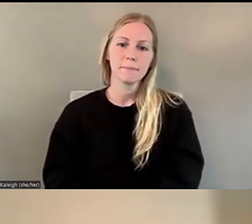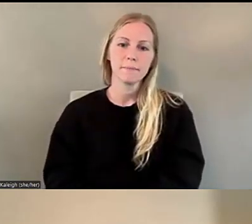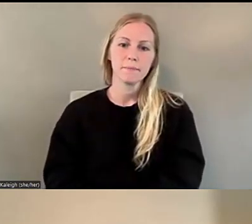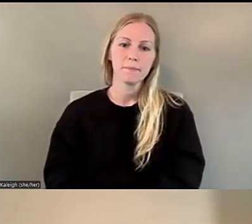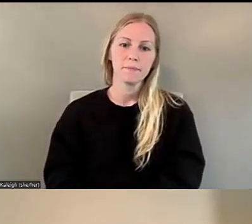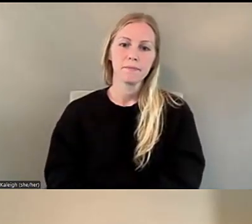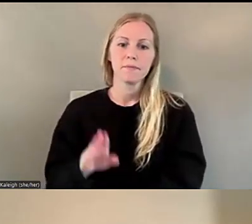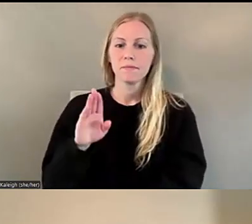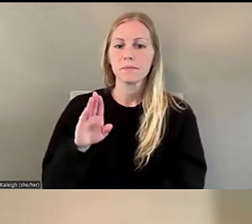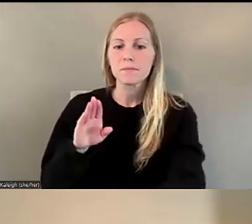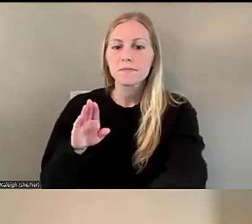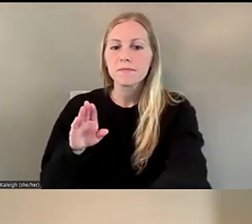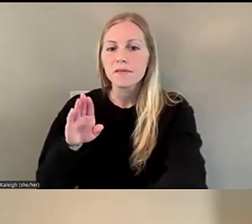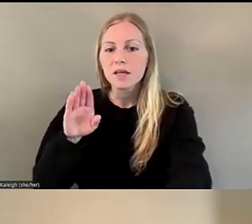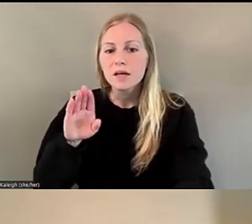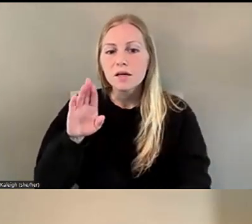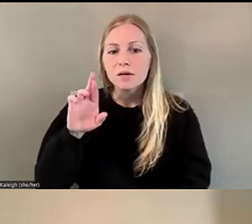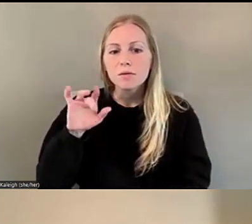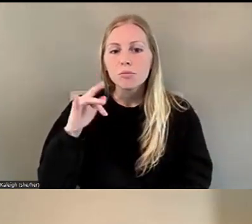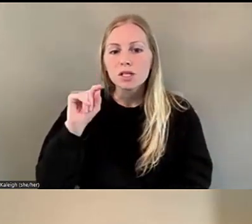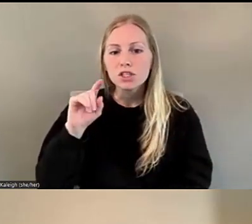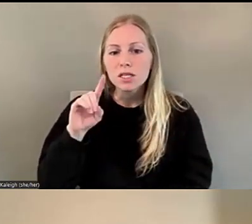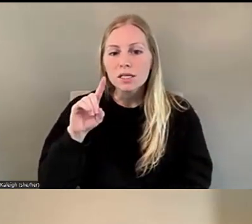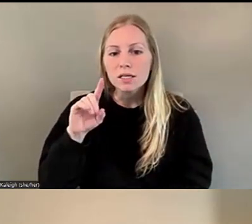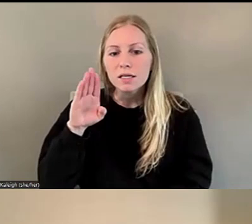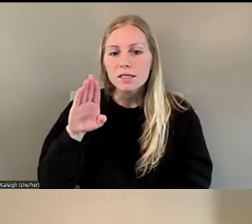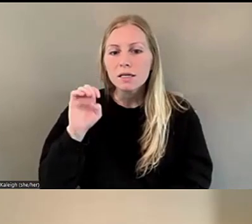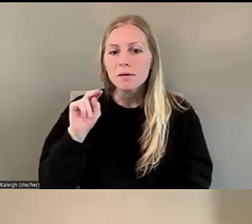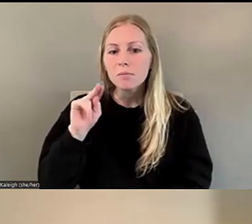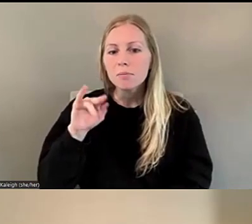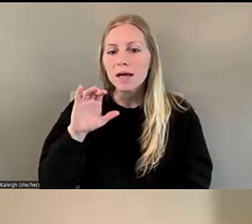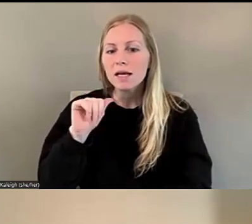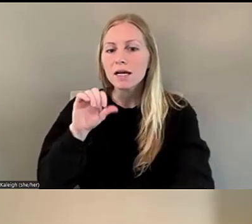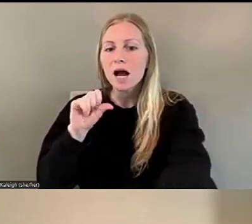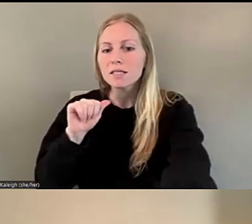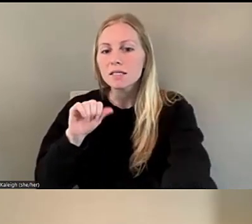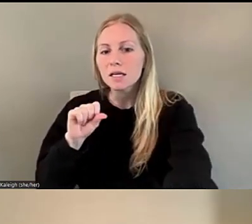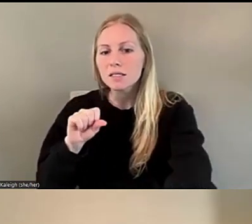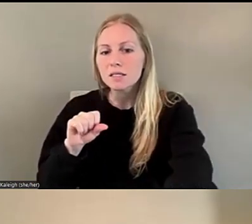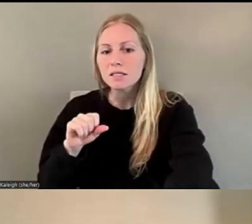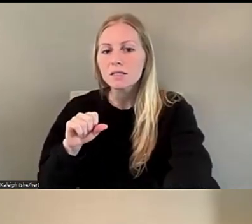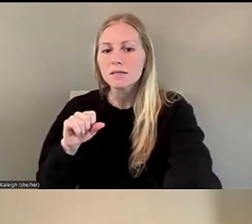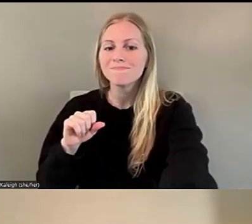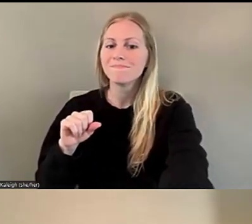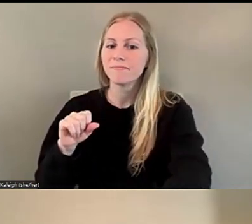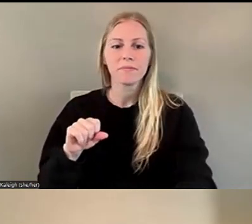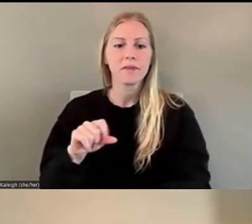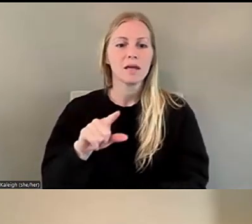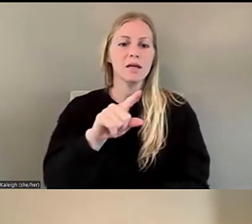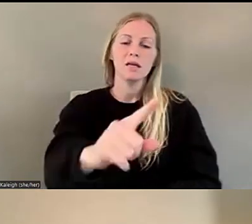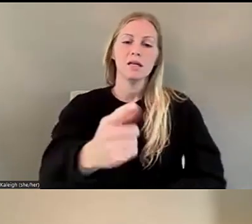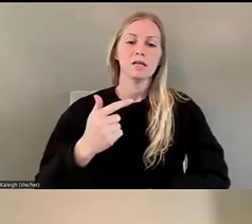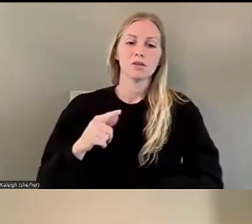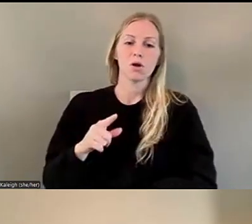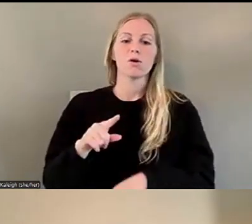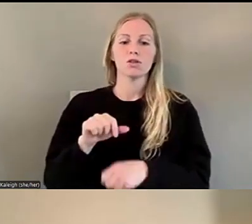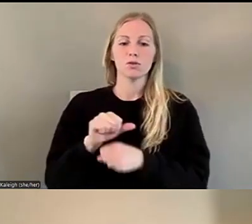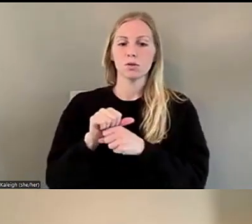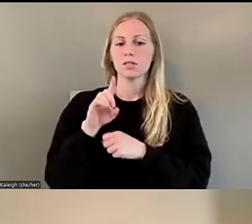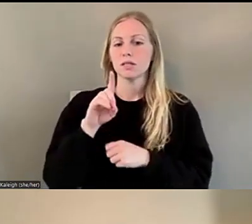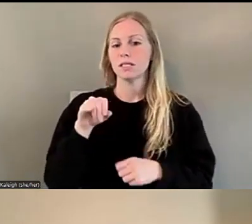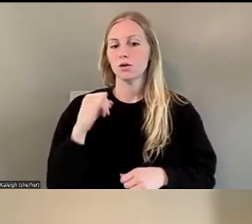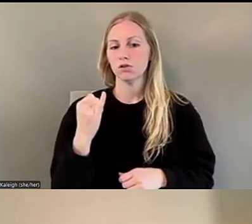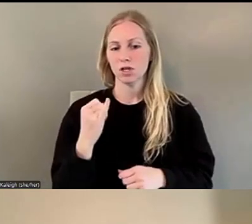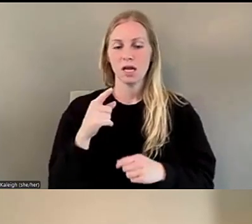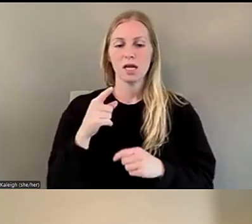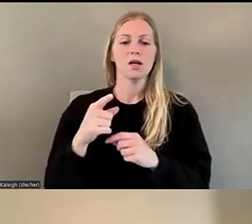Bridget Benacasa is a trial attorney in the Educational Opportunity section of the Civil Rights Division of the United States Department of Justice. In this role, Bridget